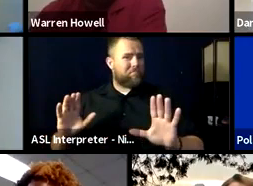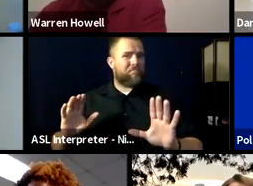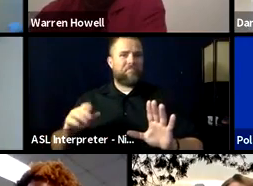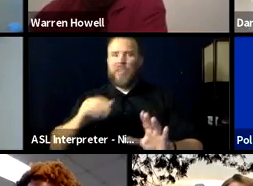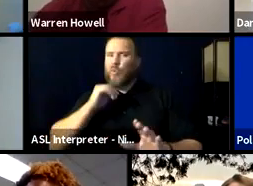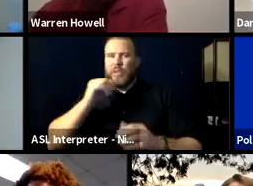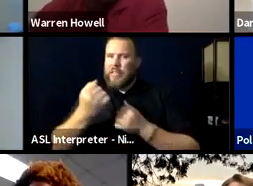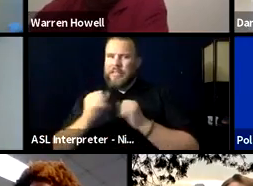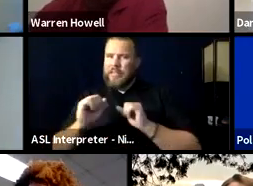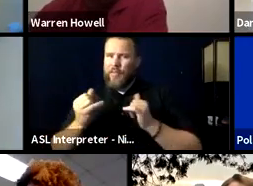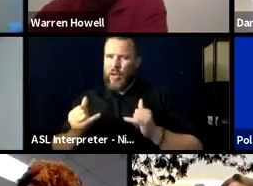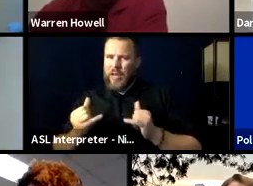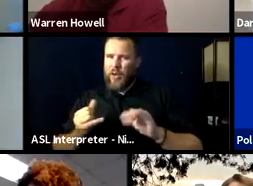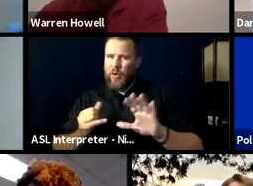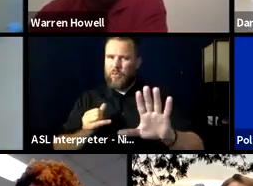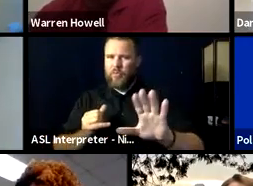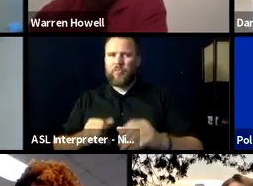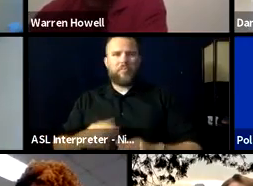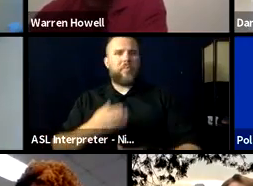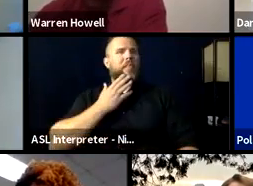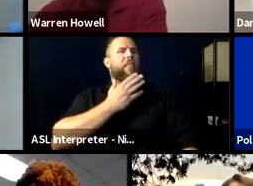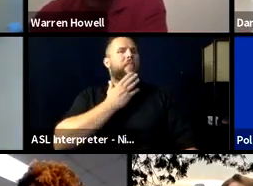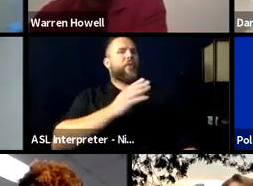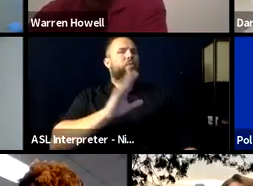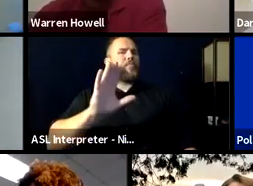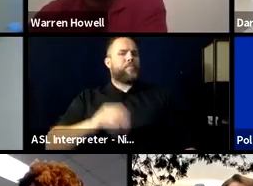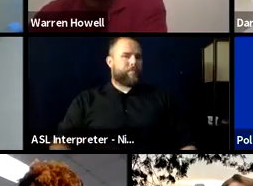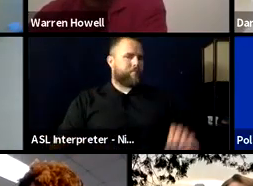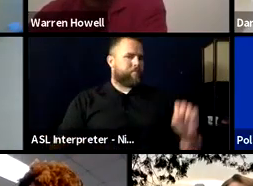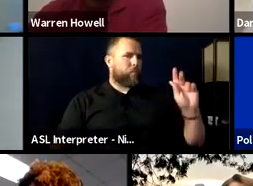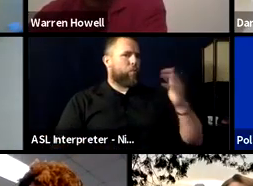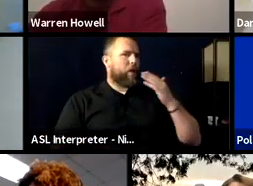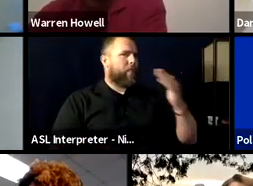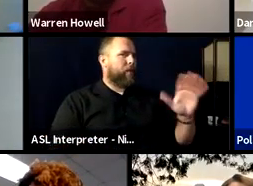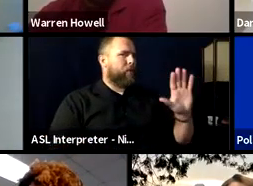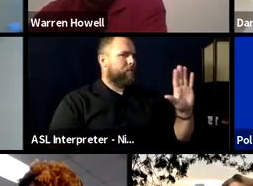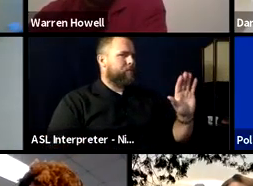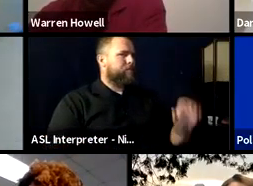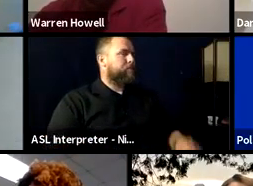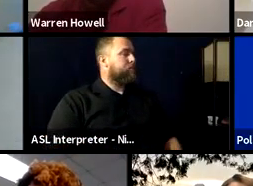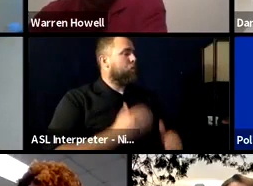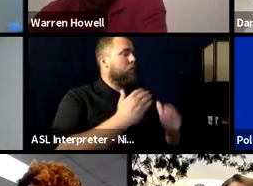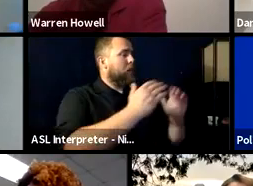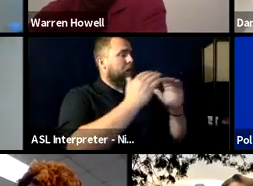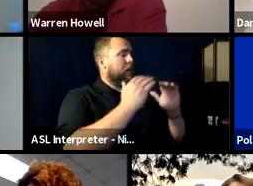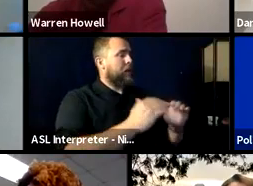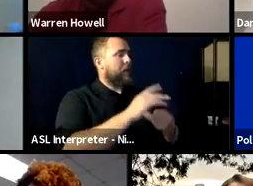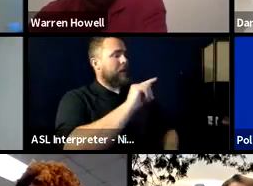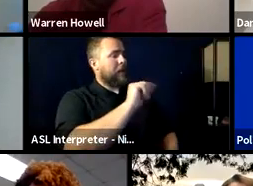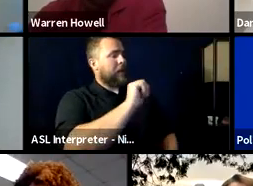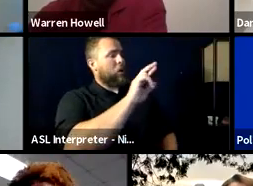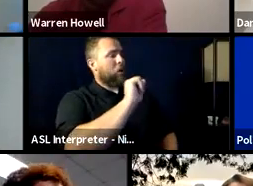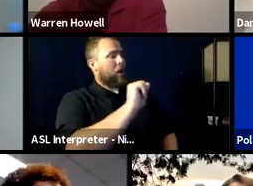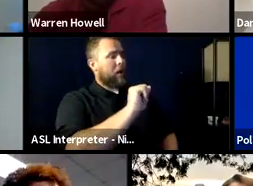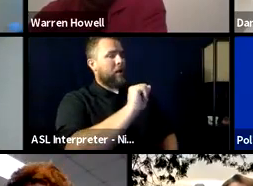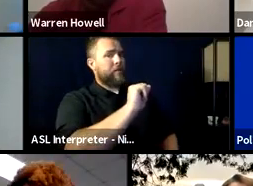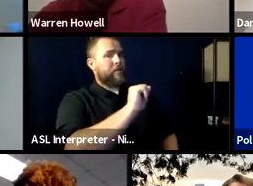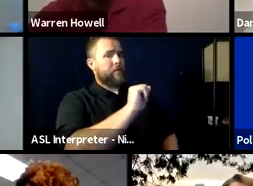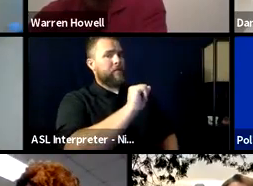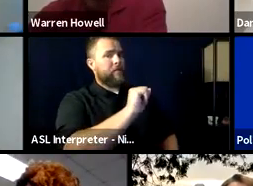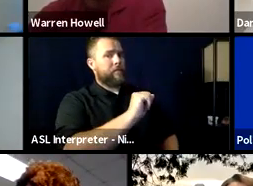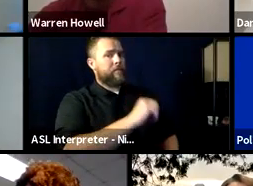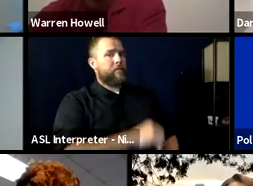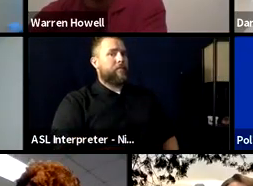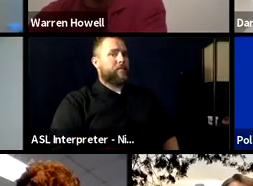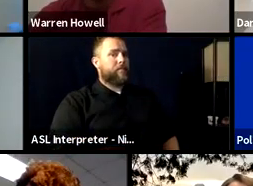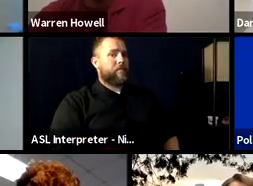listening. Thank you for taking the time to speak to us. Next up, we have Tyra Van Pelt. So I can't find Tyra,